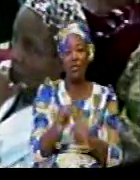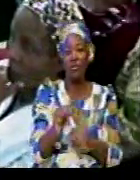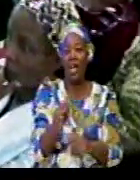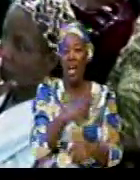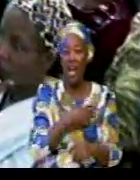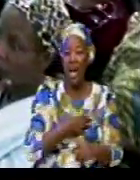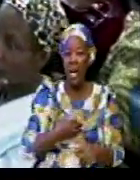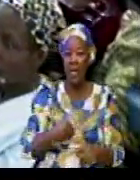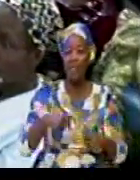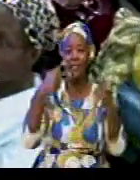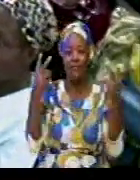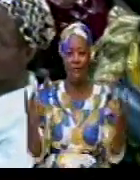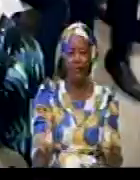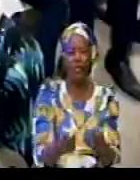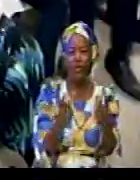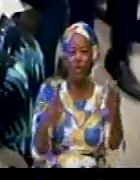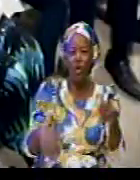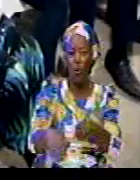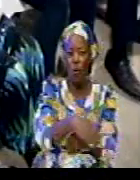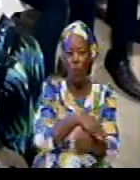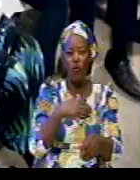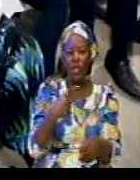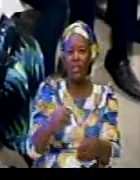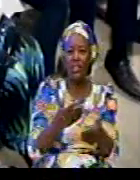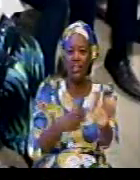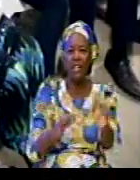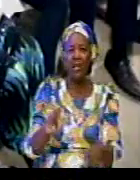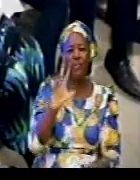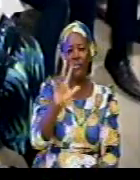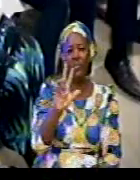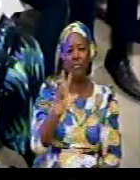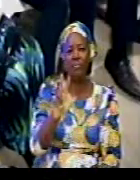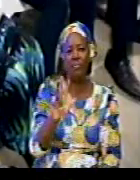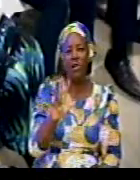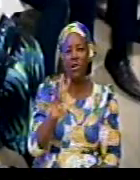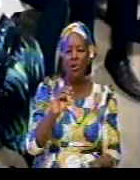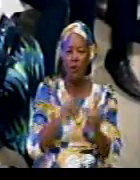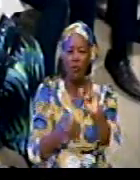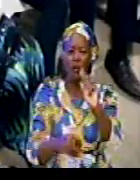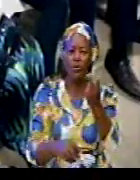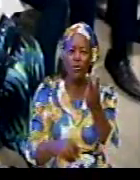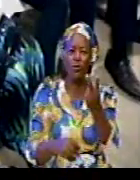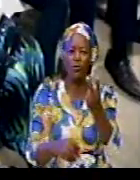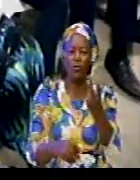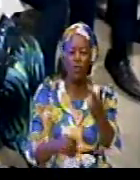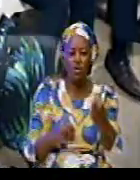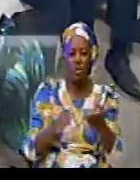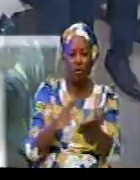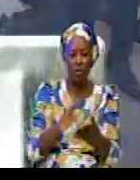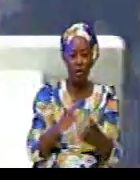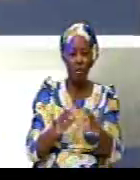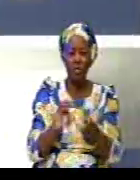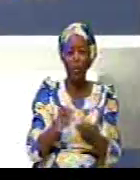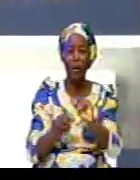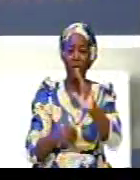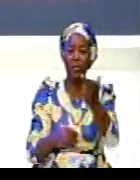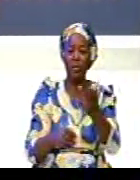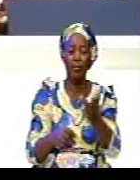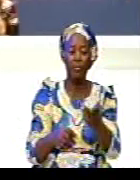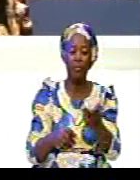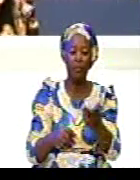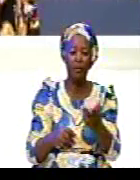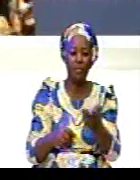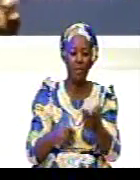the possibility of transformation and victory over the deadly three. Number